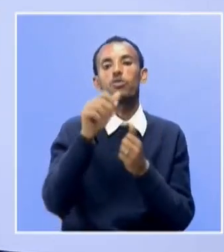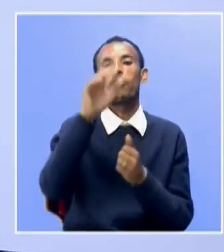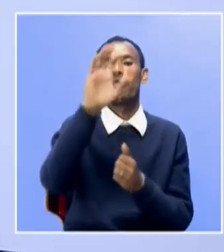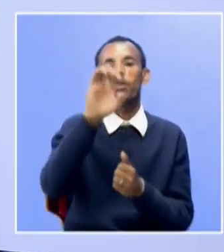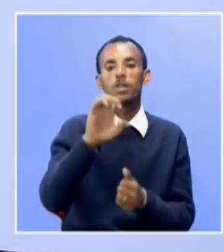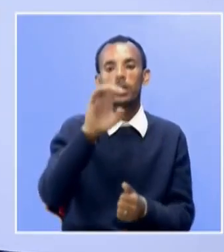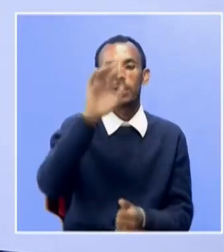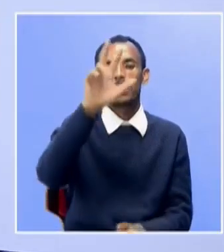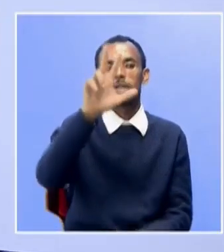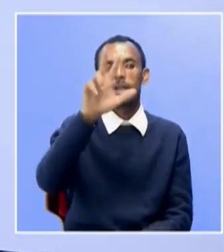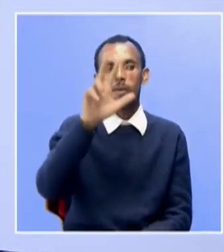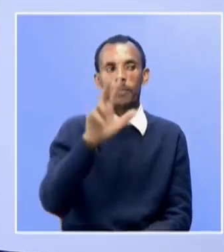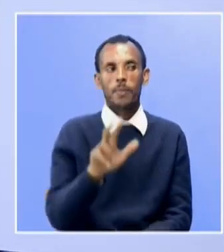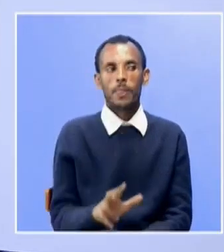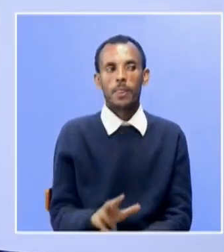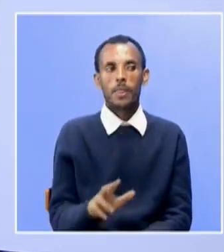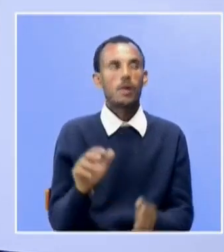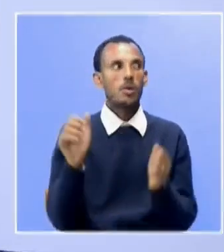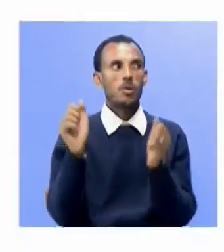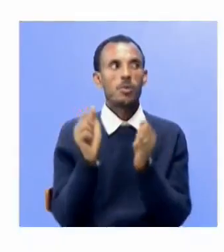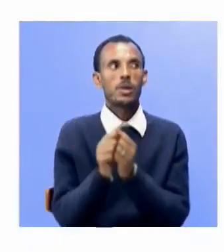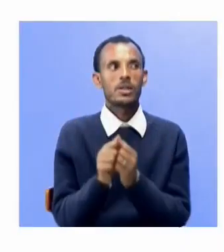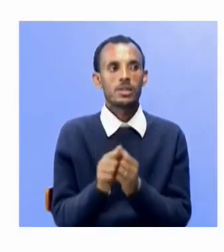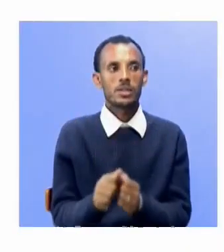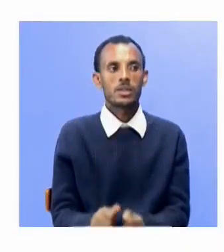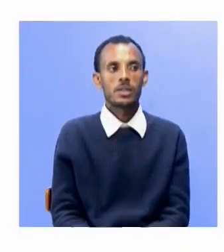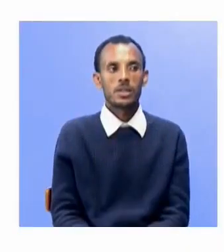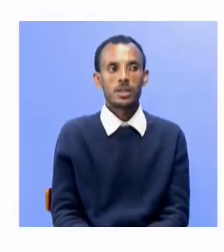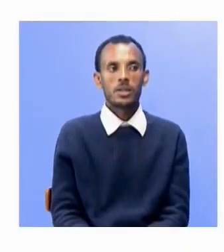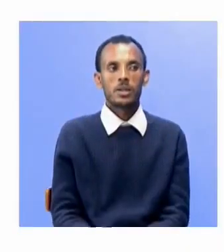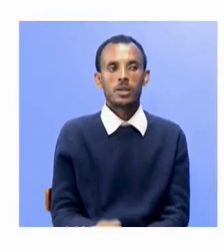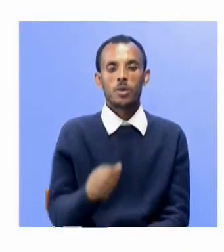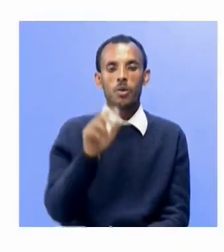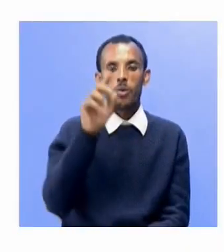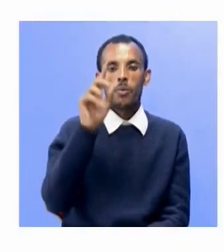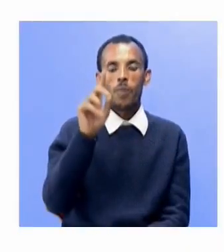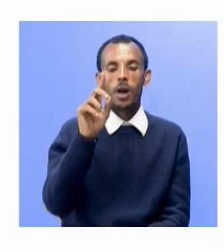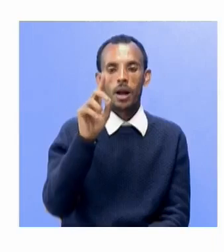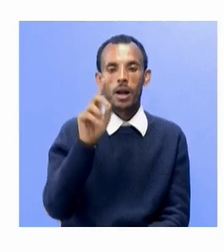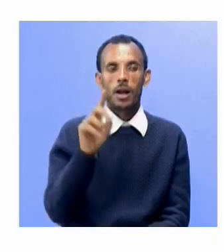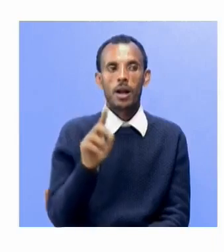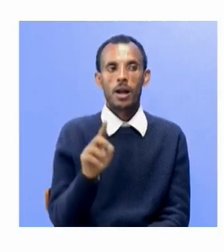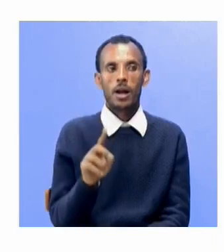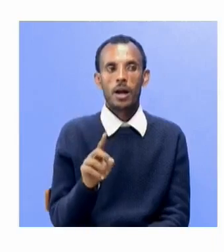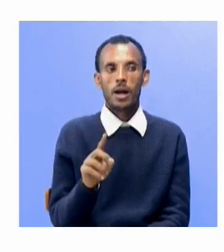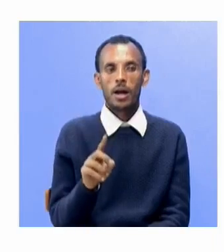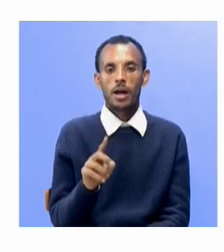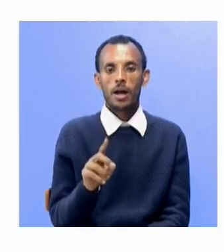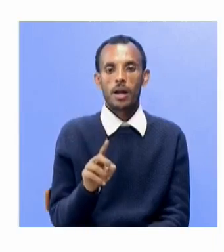43. 43 in this column, we have 1. Here we have,